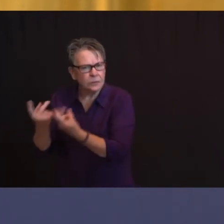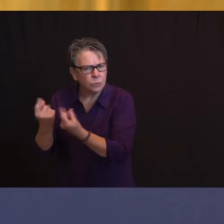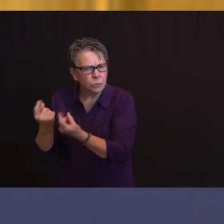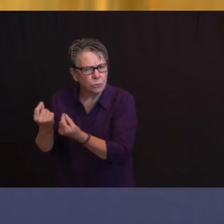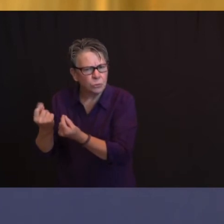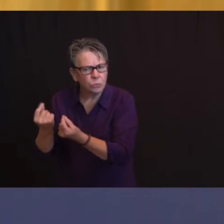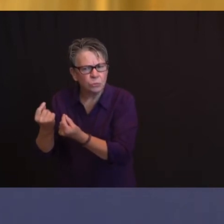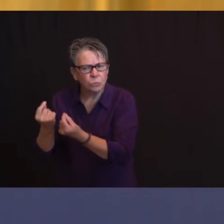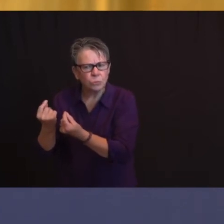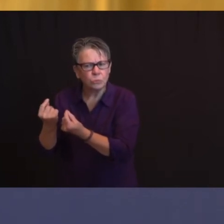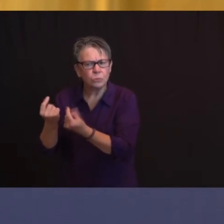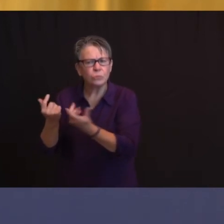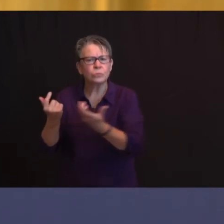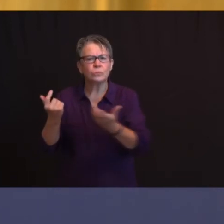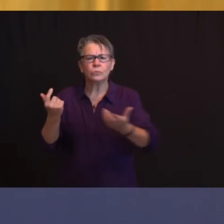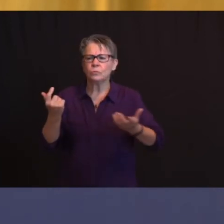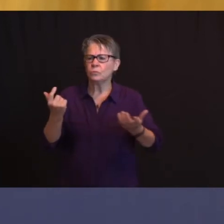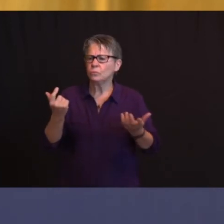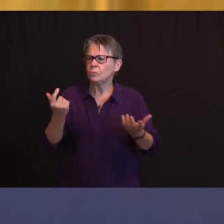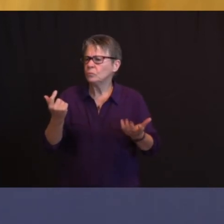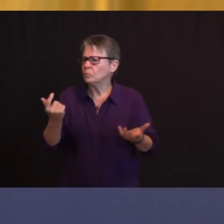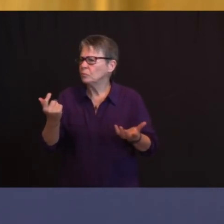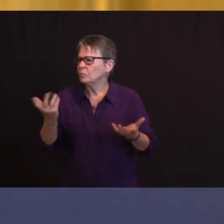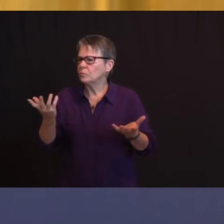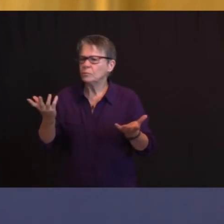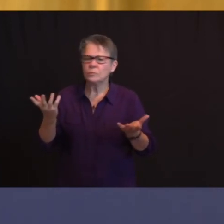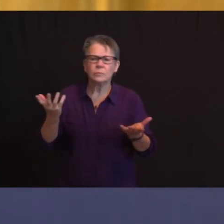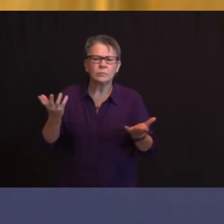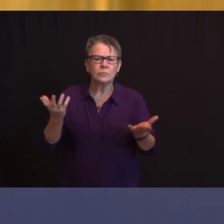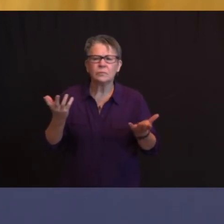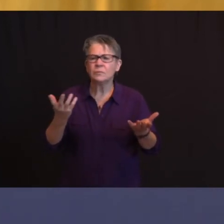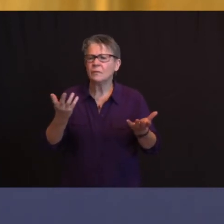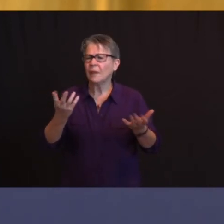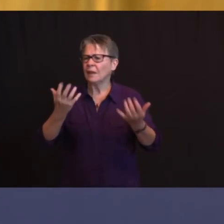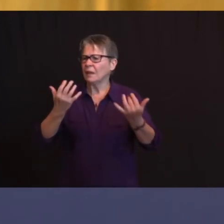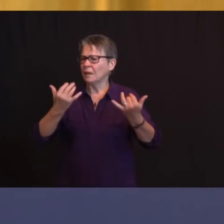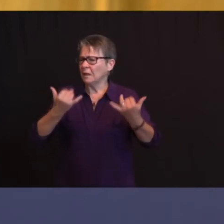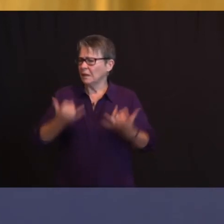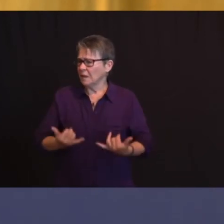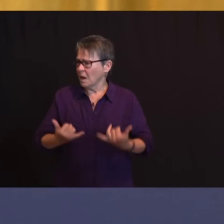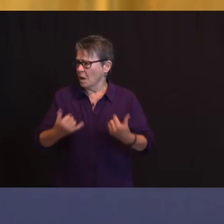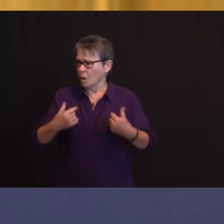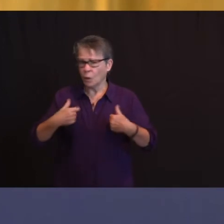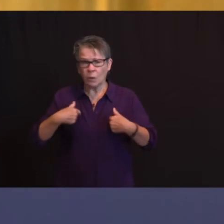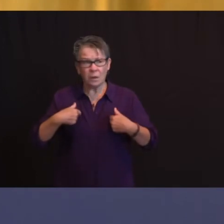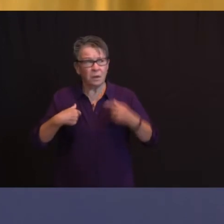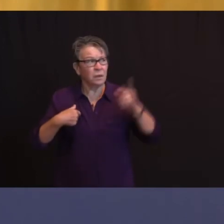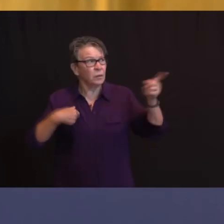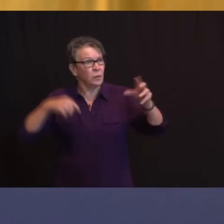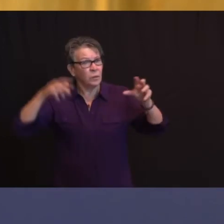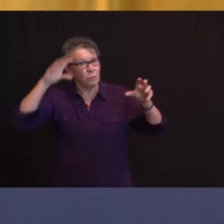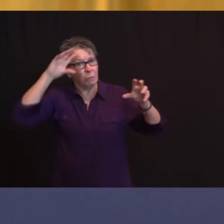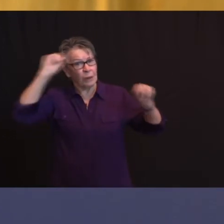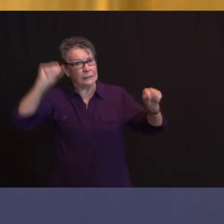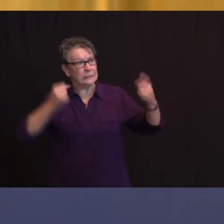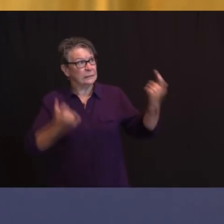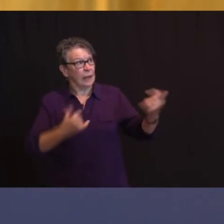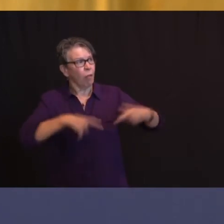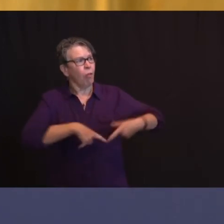Campaign Committee and Assemblyman Hawley are still planning on going through with fundraisers, even as others cancel and postpone